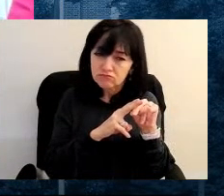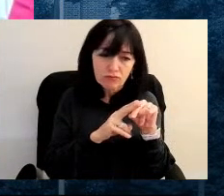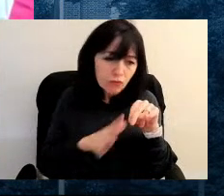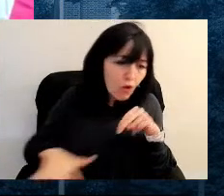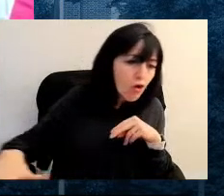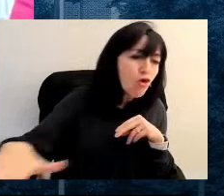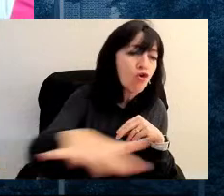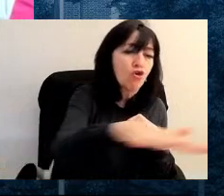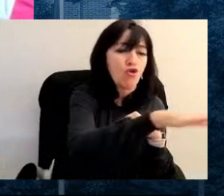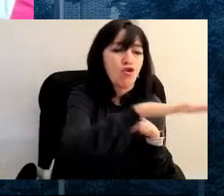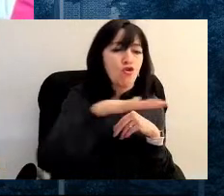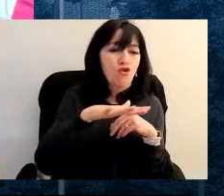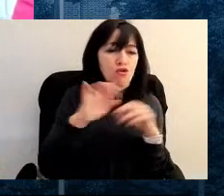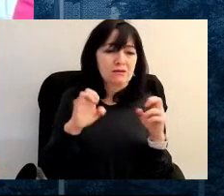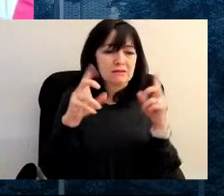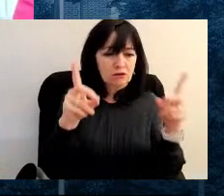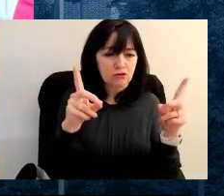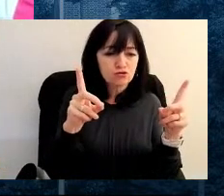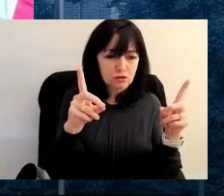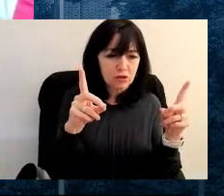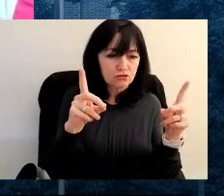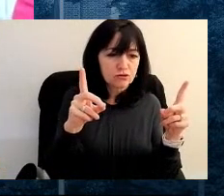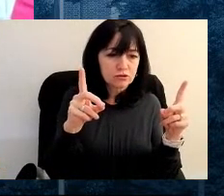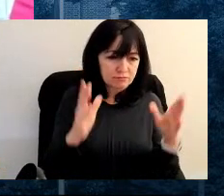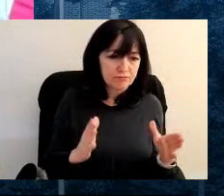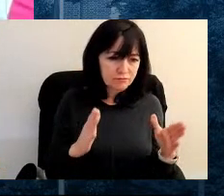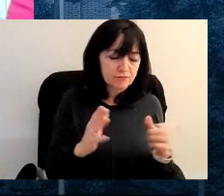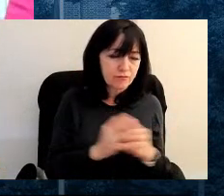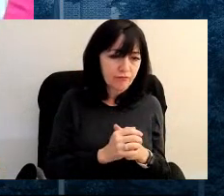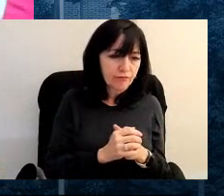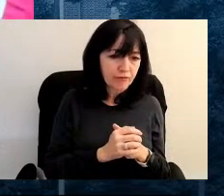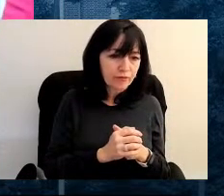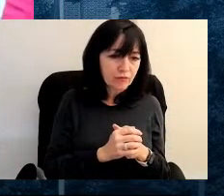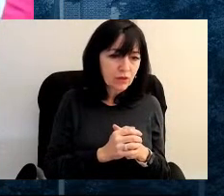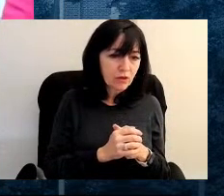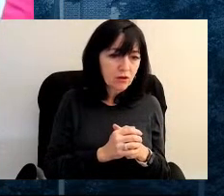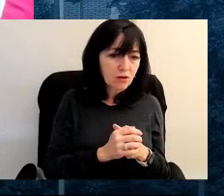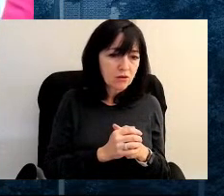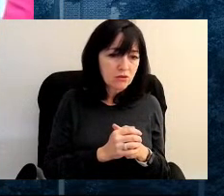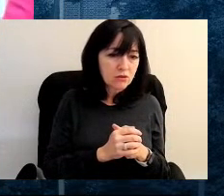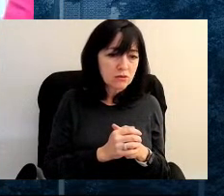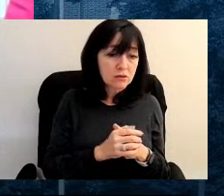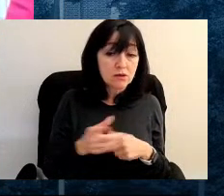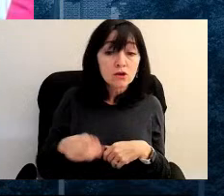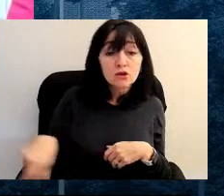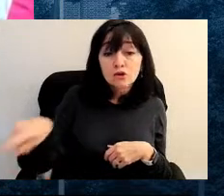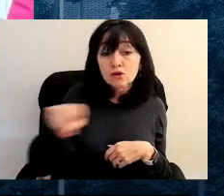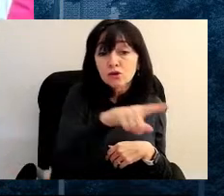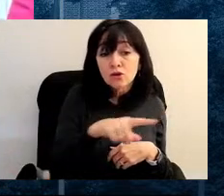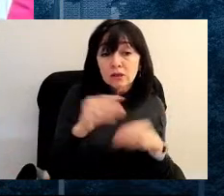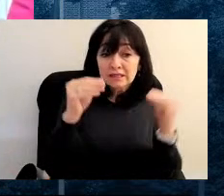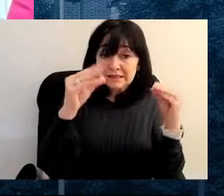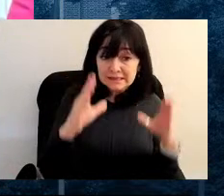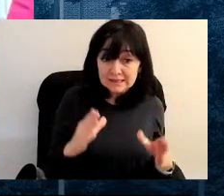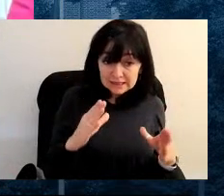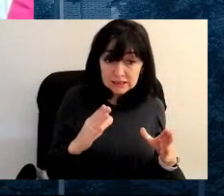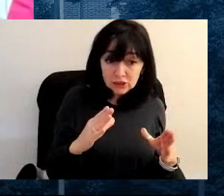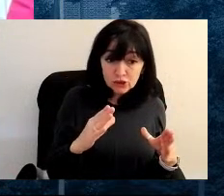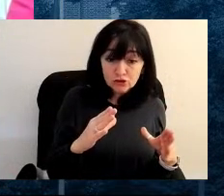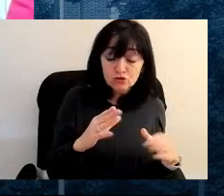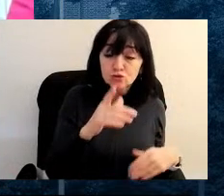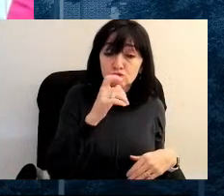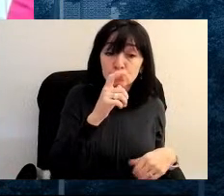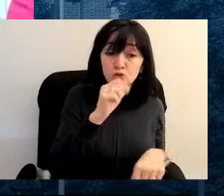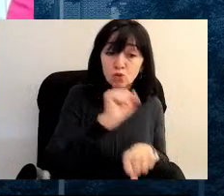all educators and for all teachers in our buildings. Those educators who are working